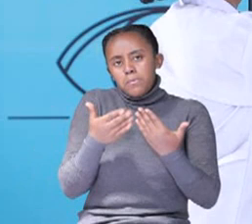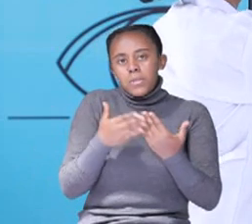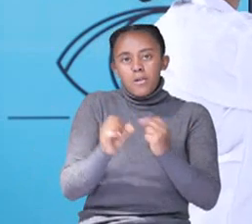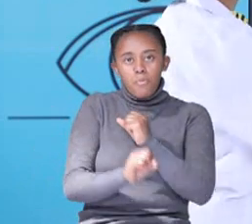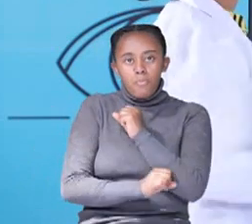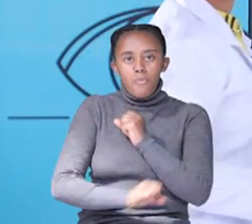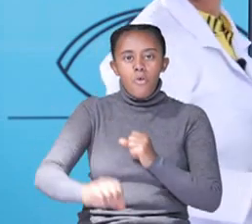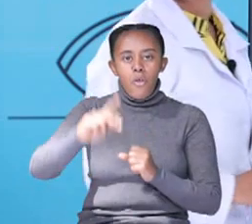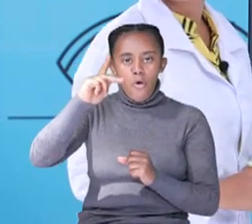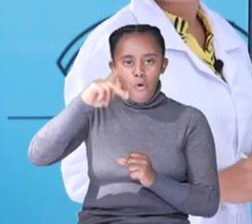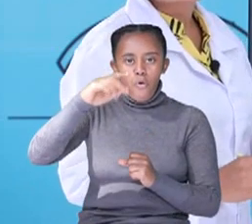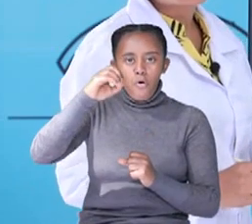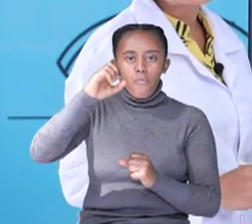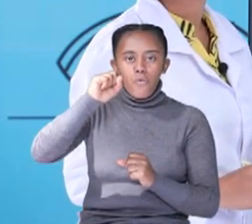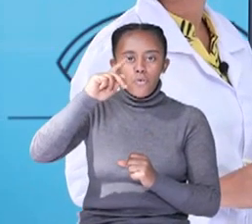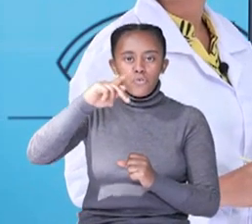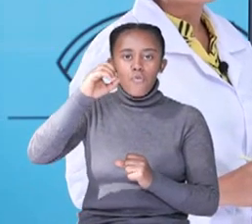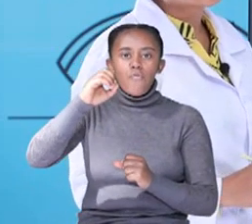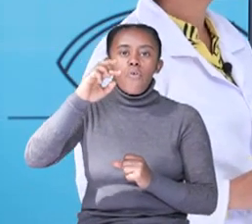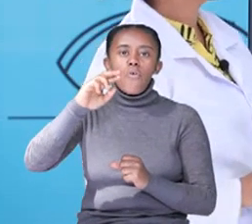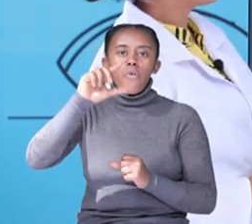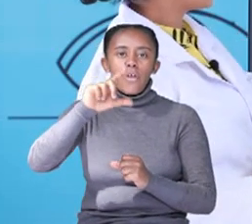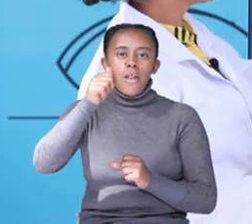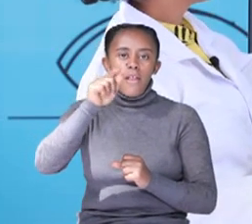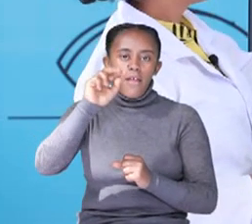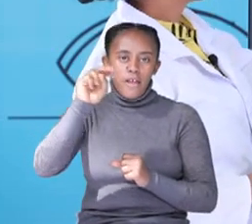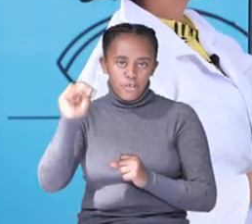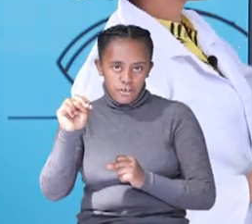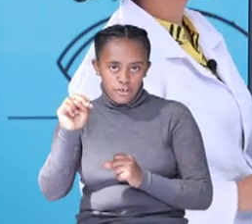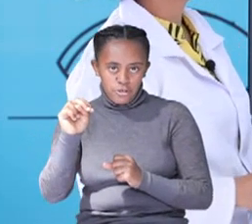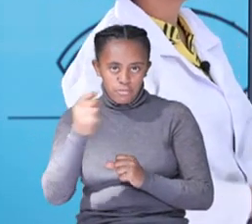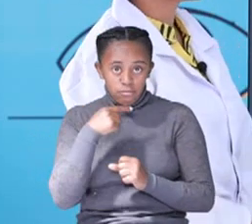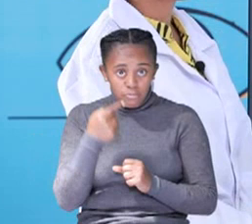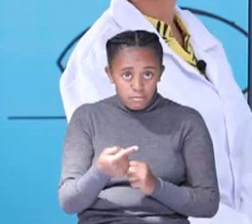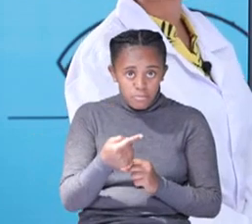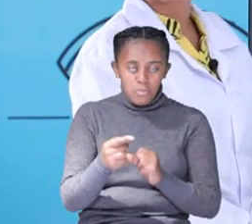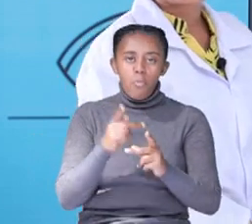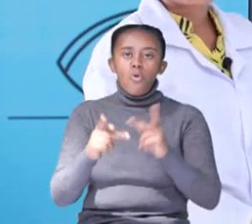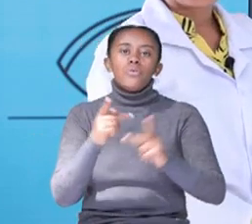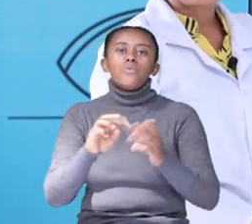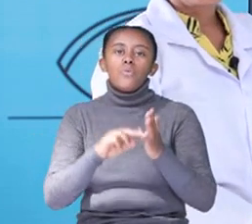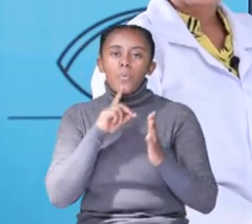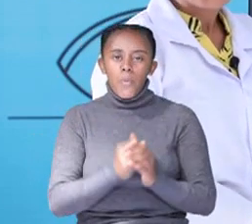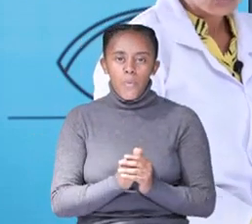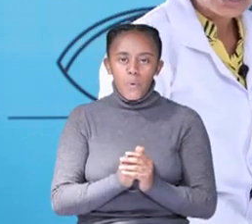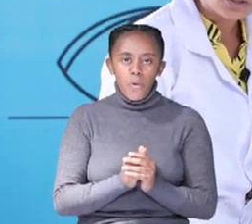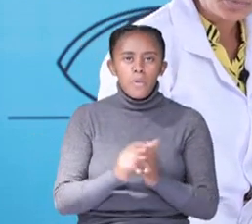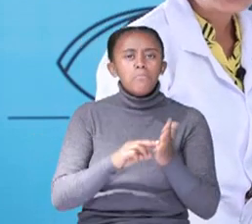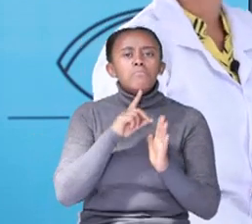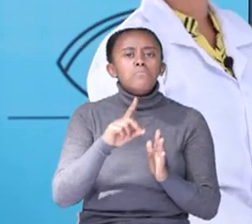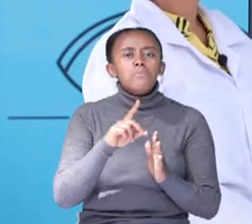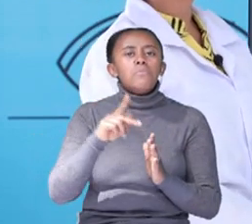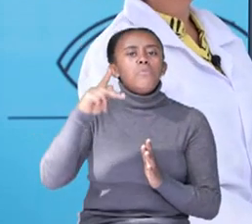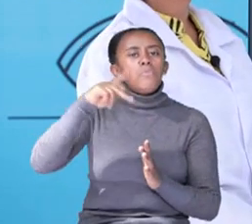as phosphorylation. ATP is produced by process known as phosphorylation.